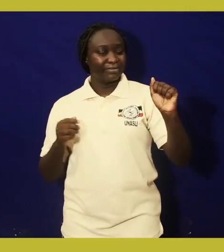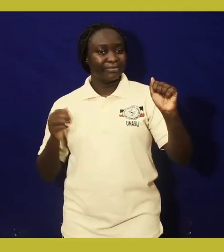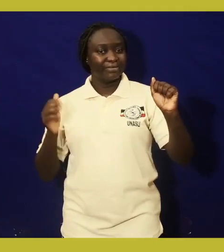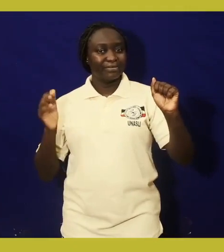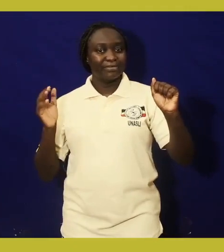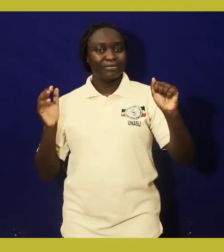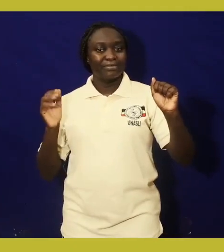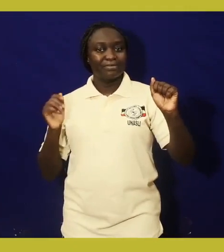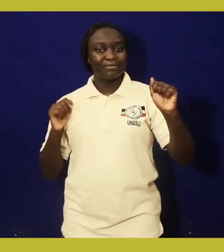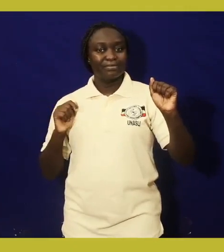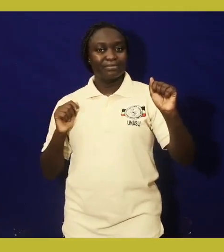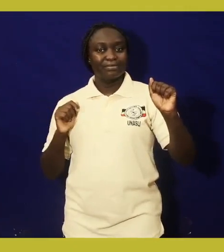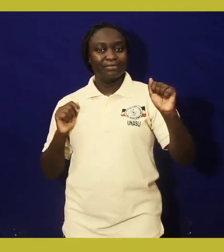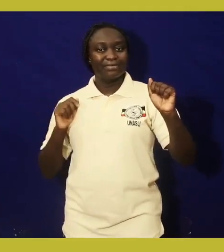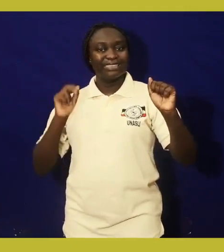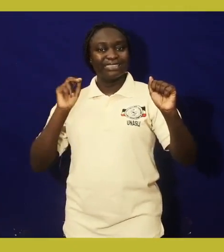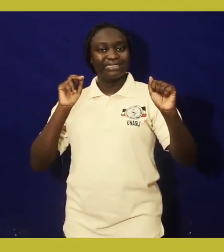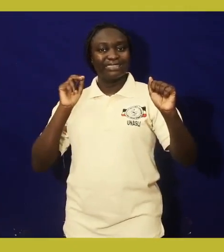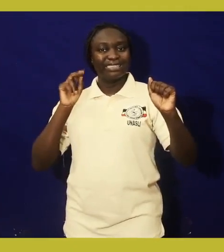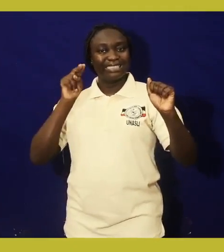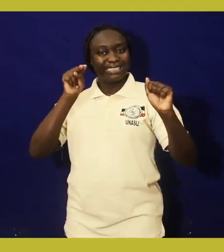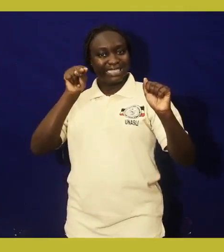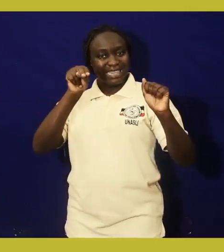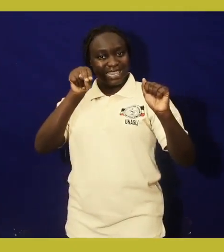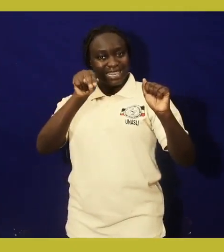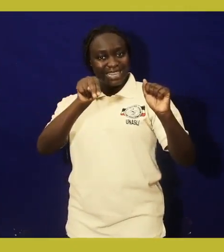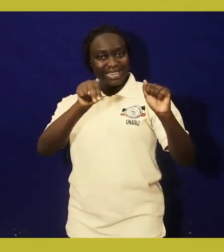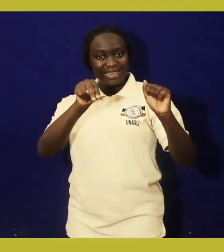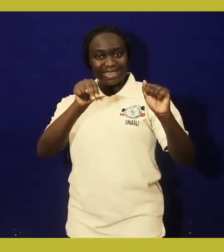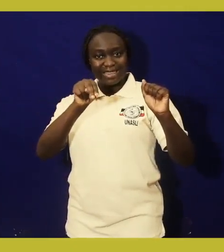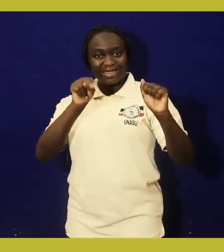Far. And we have s.